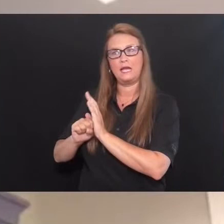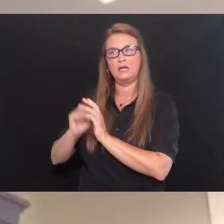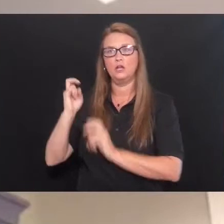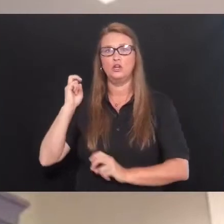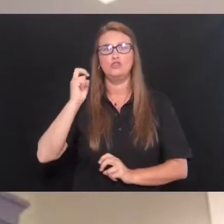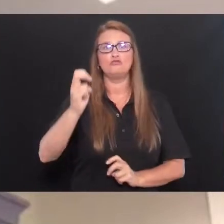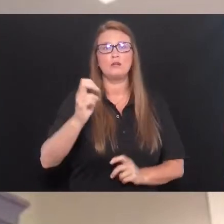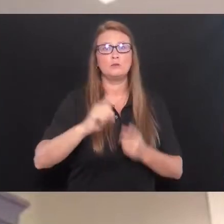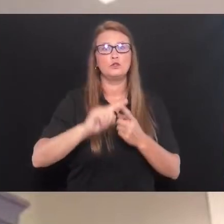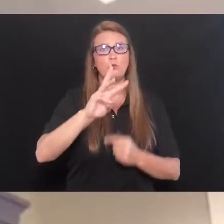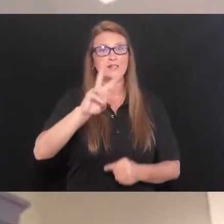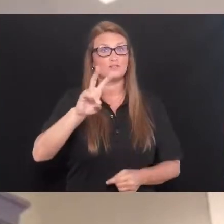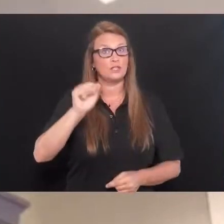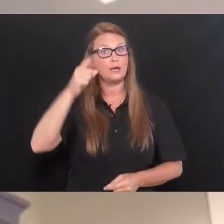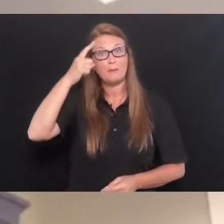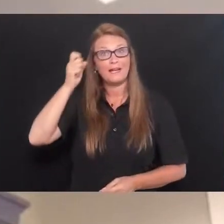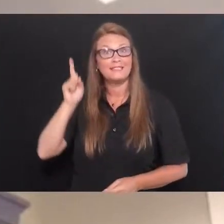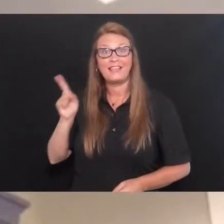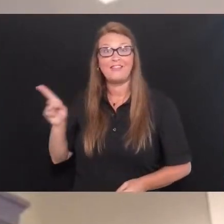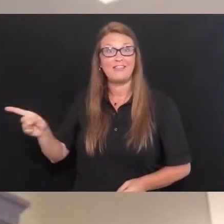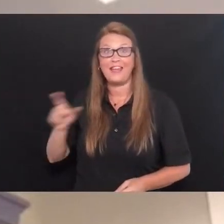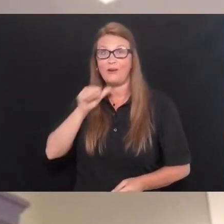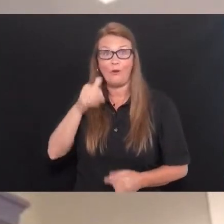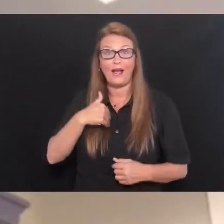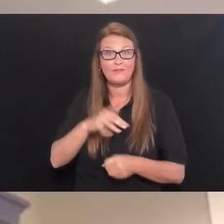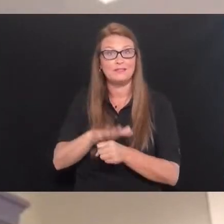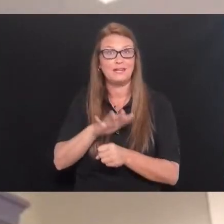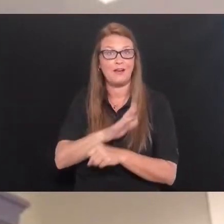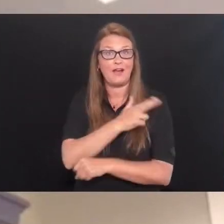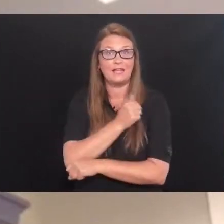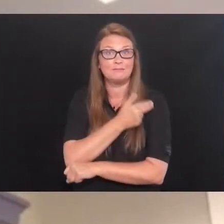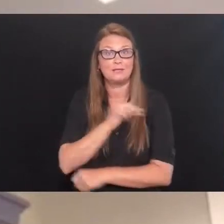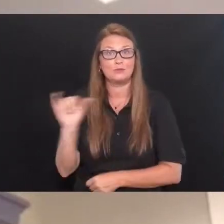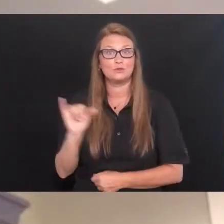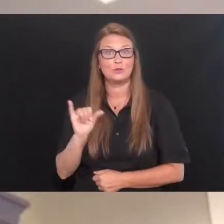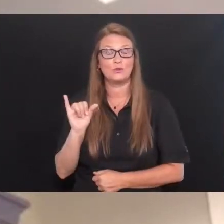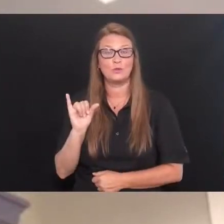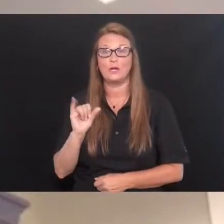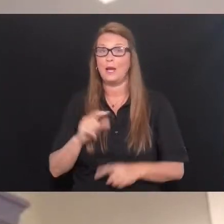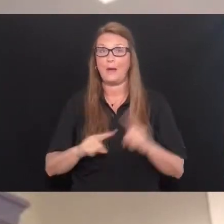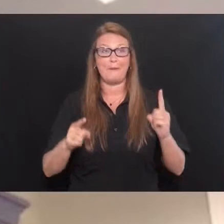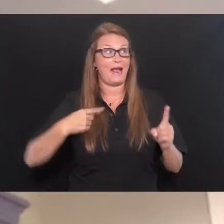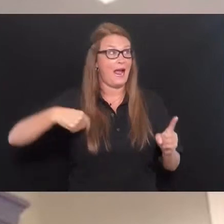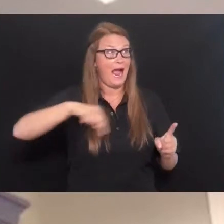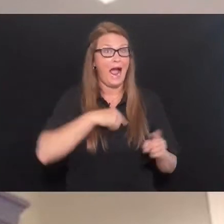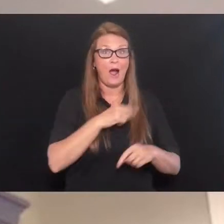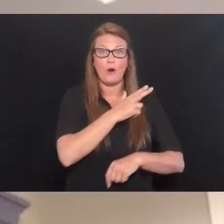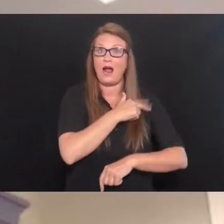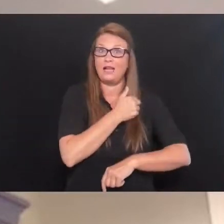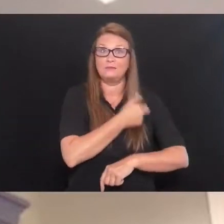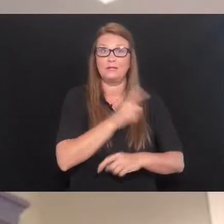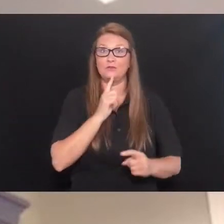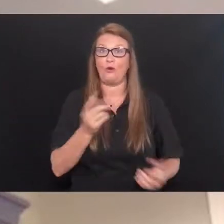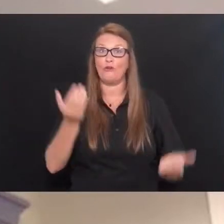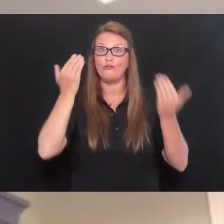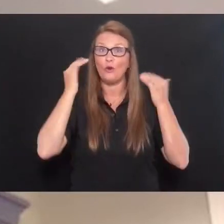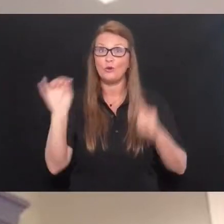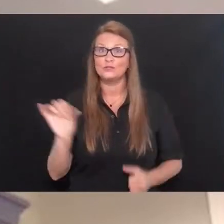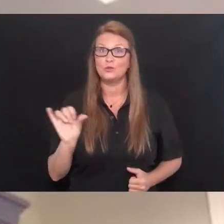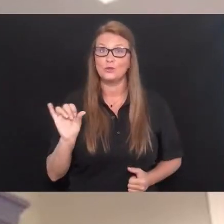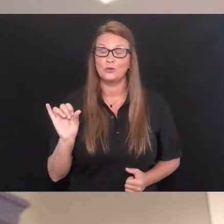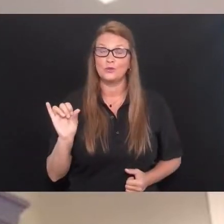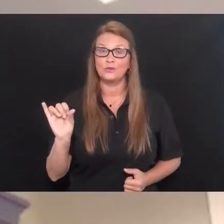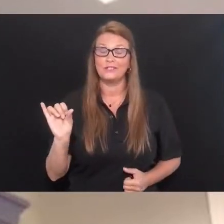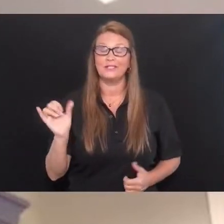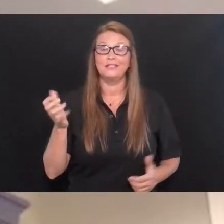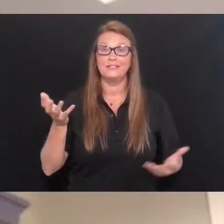of lack of resources in that state. But our hospitals don't have the capacity to take on those additional ill